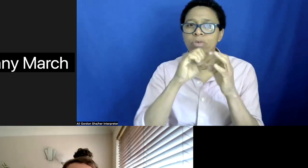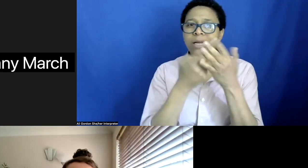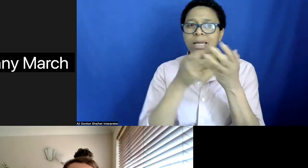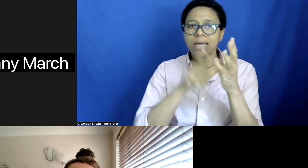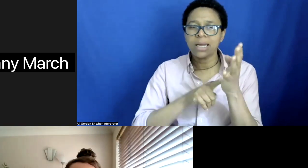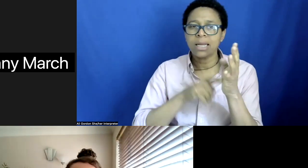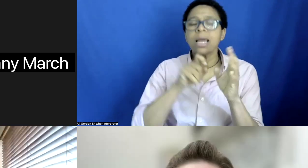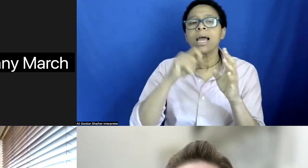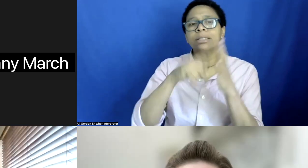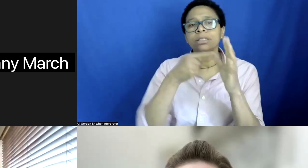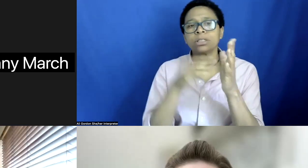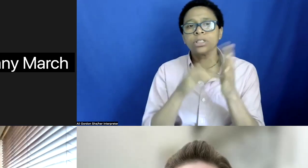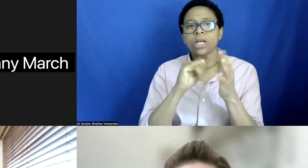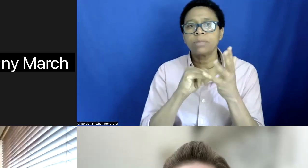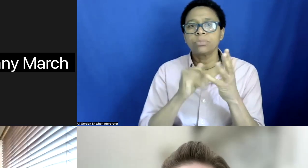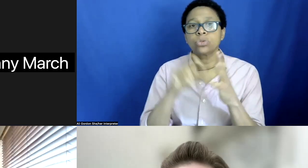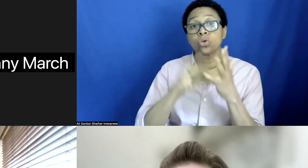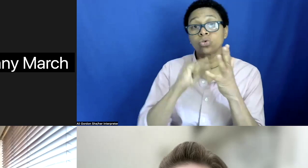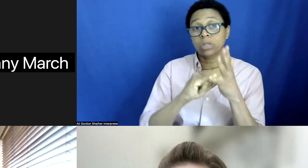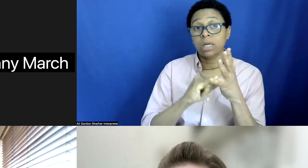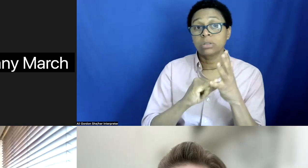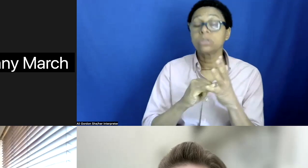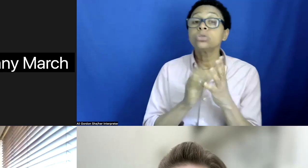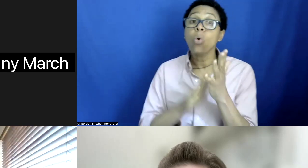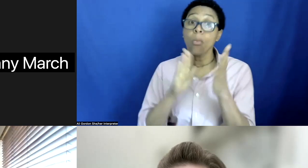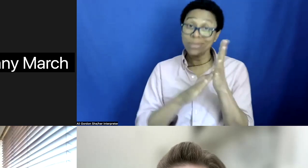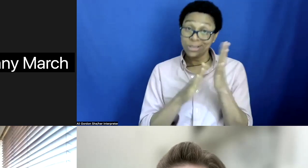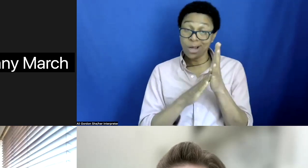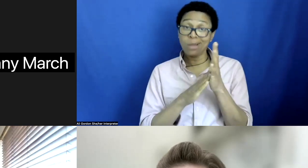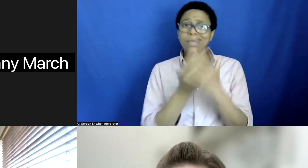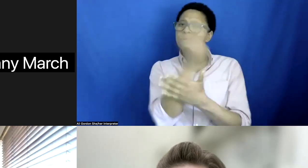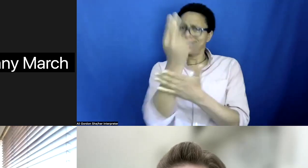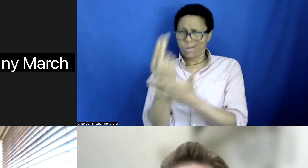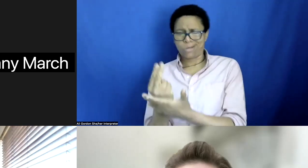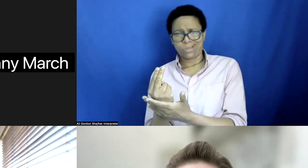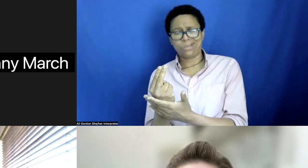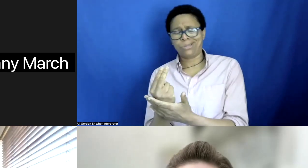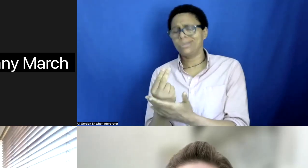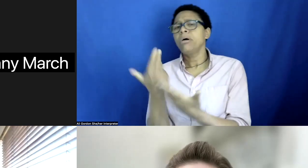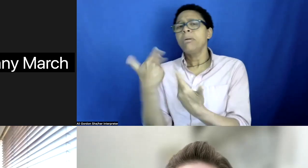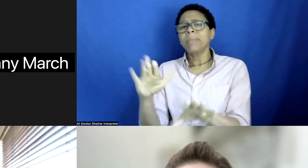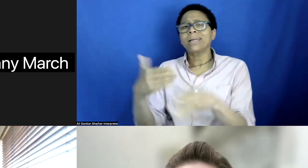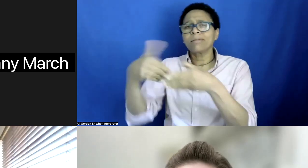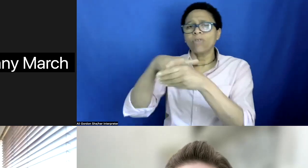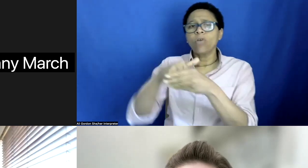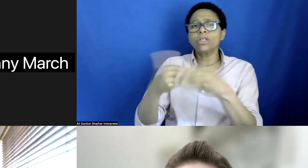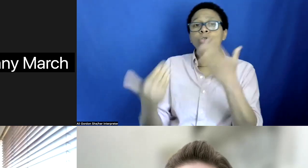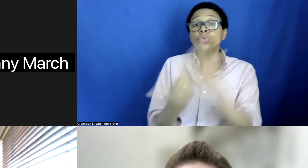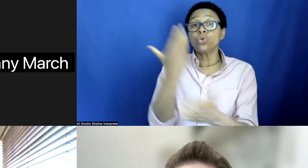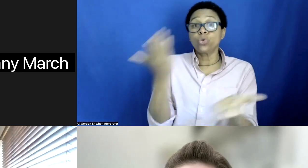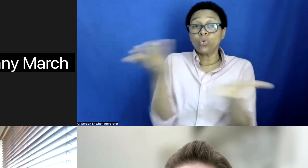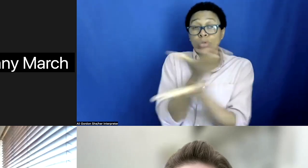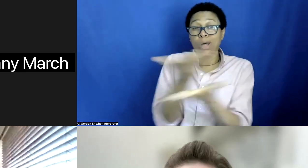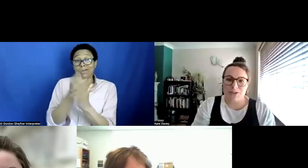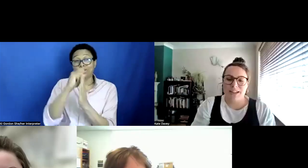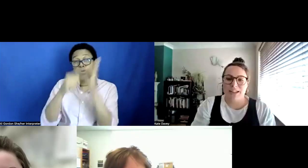conversation. So Michelle is an outside-in artist and was part of the New Dialogues project with the Mental Health